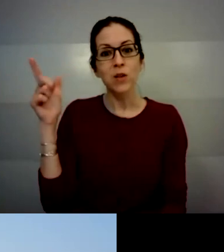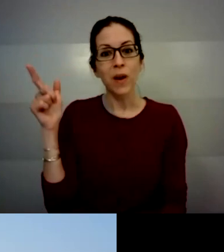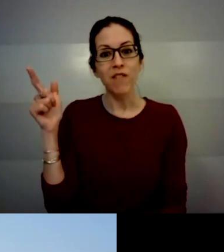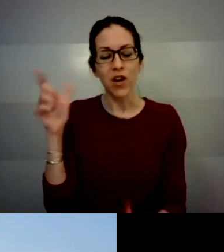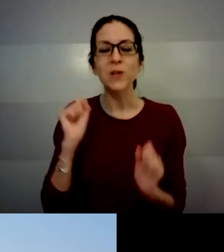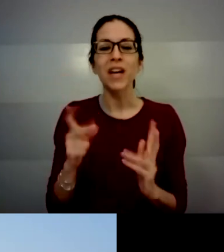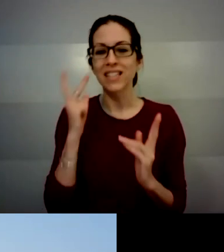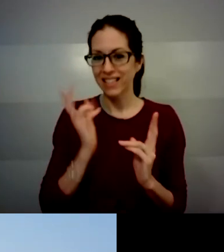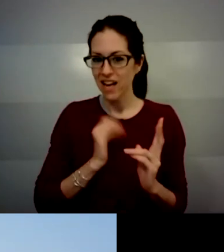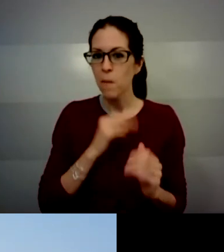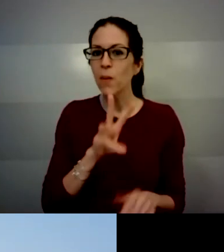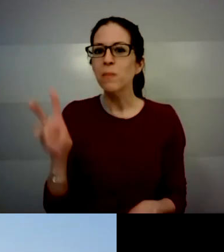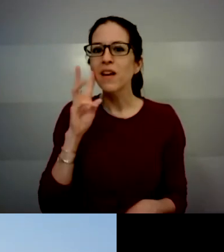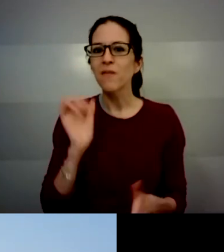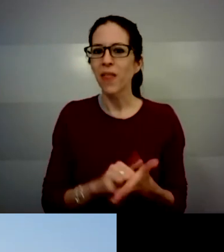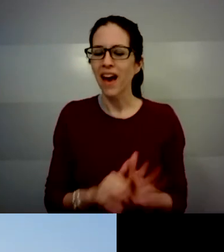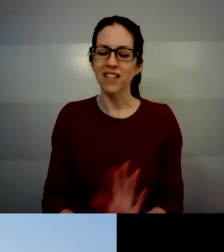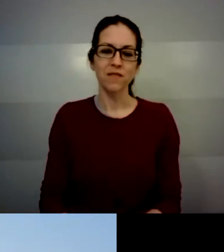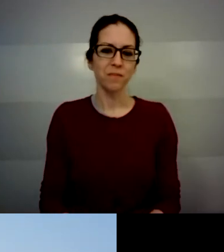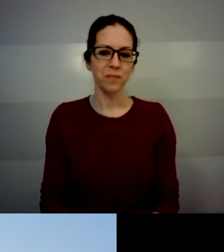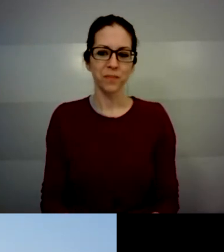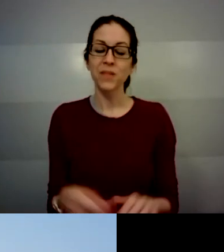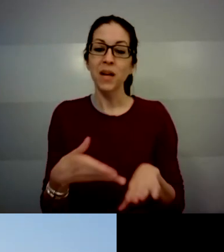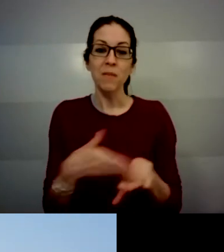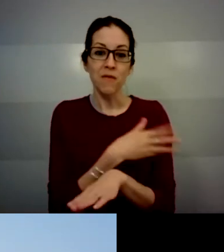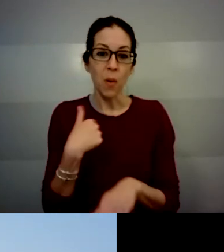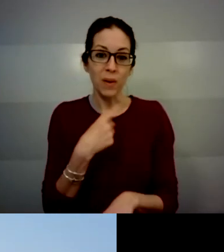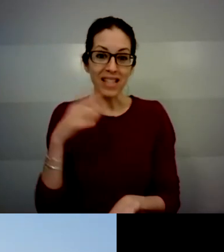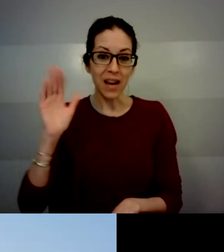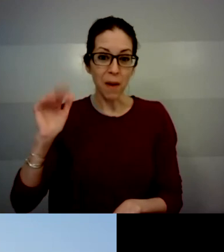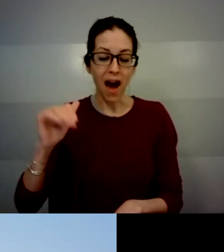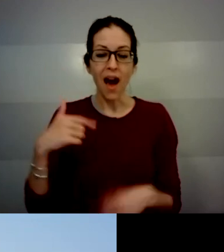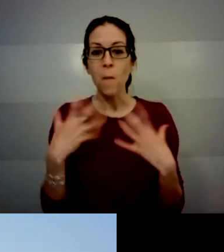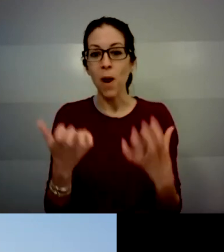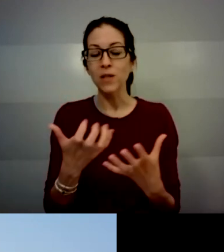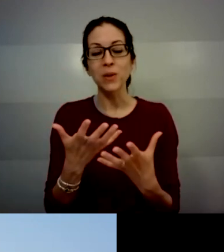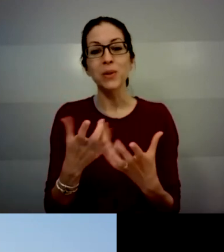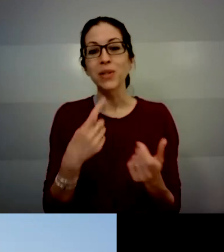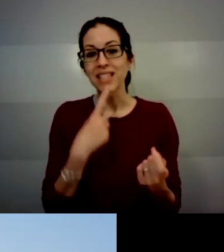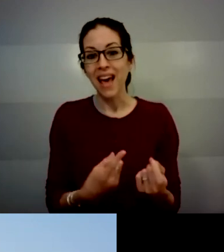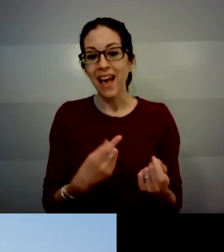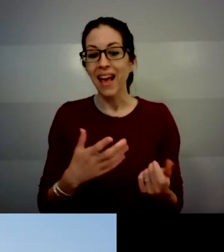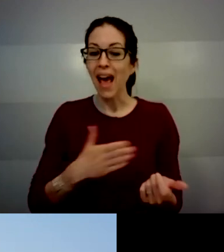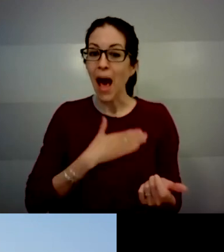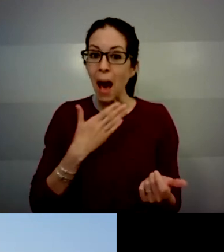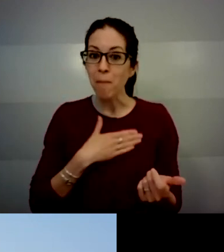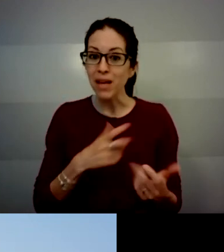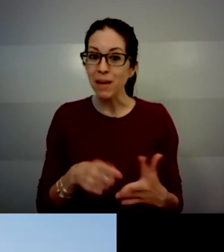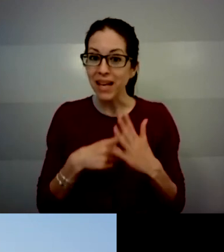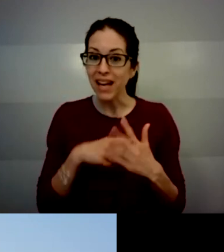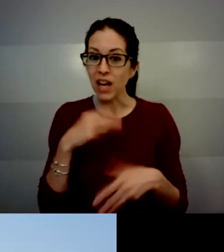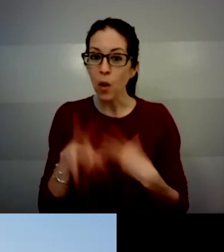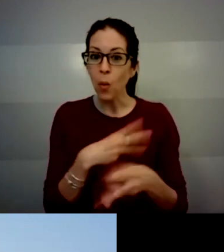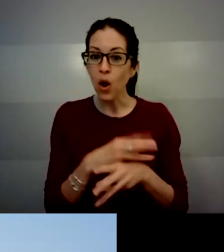more information on that. Now, Ruth, before we say goodbye, I do want to wish everybody, again, a happy beginning of World Migratory